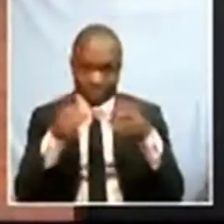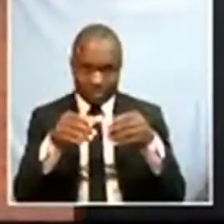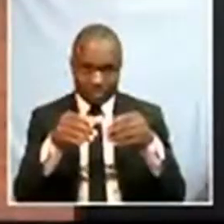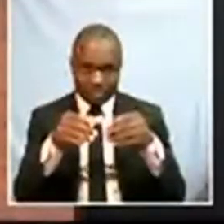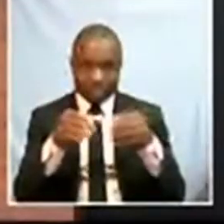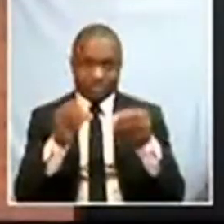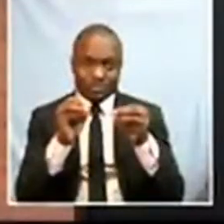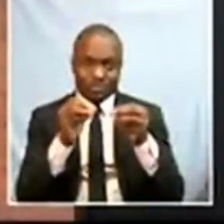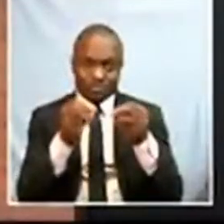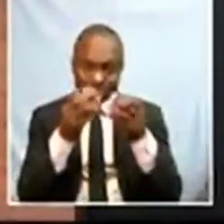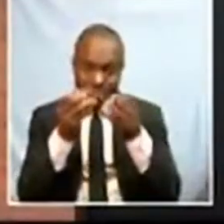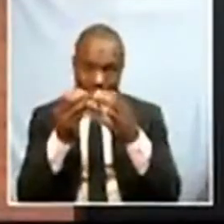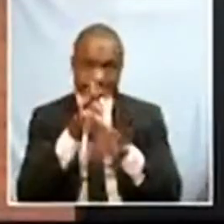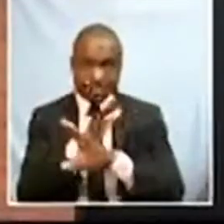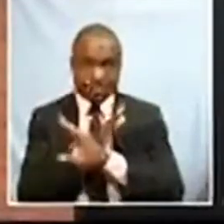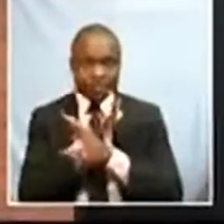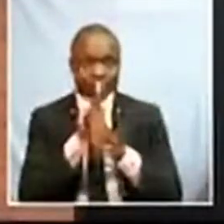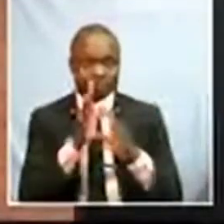of the Zambians?